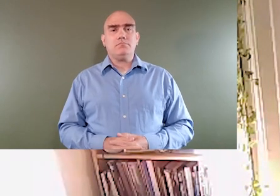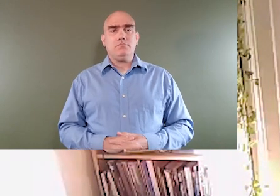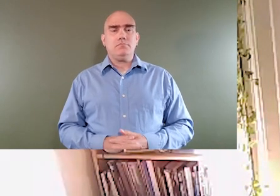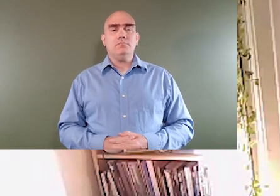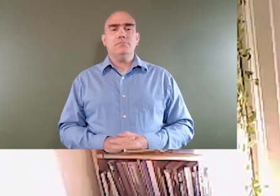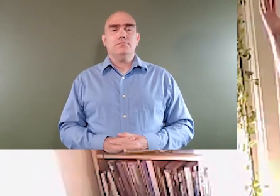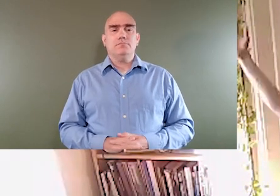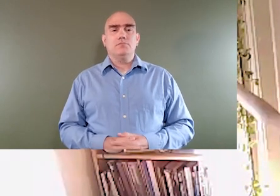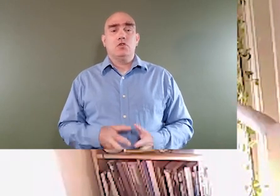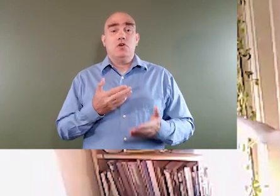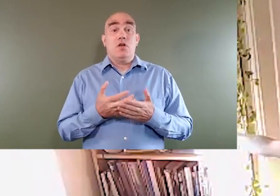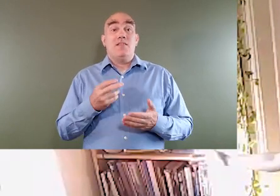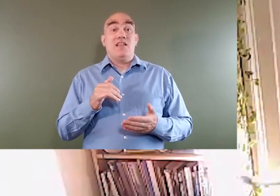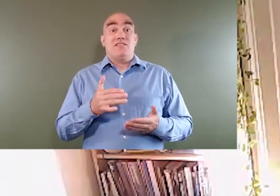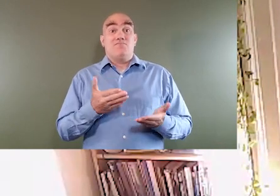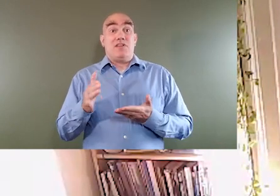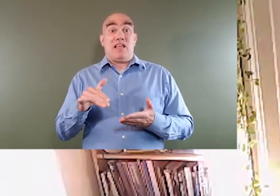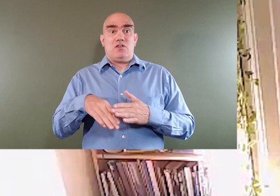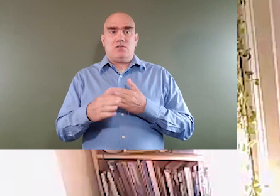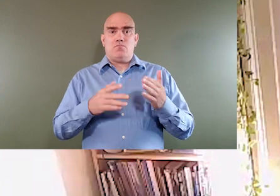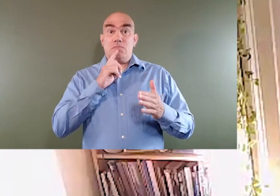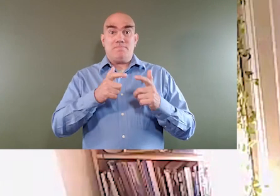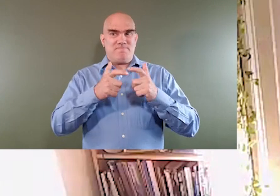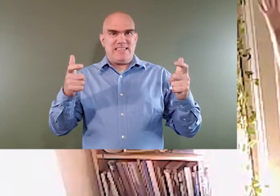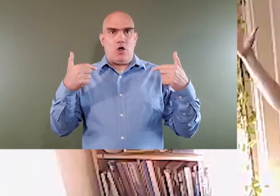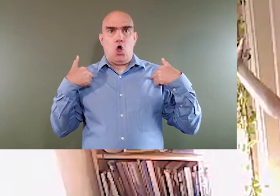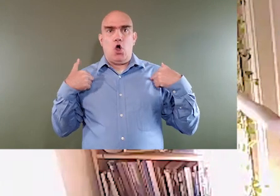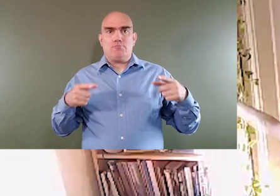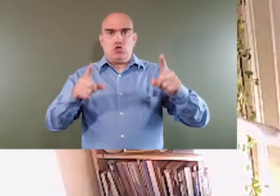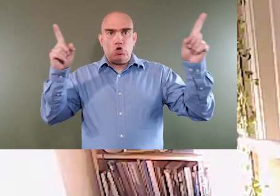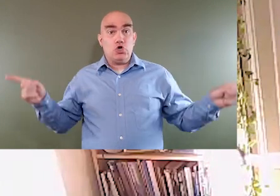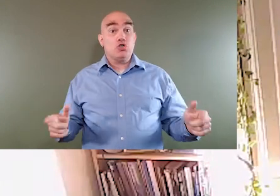Good, and then let's bring that into some really big arm circles going backwards.